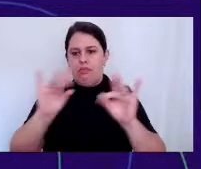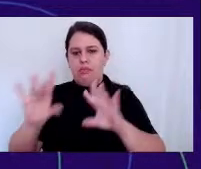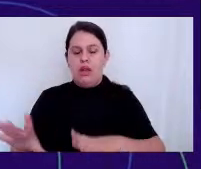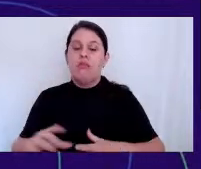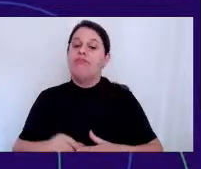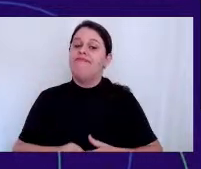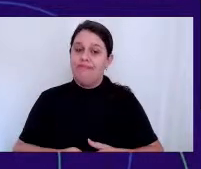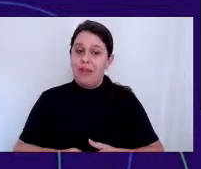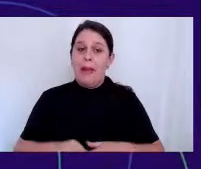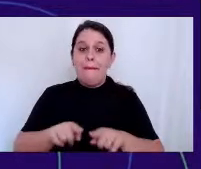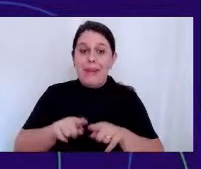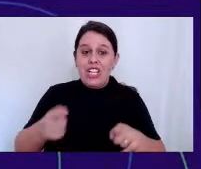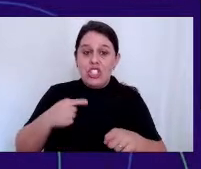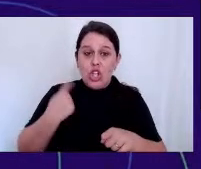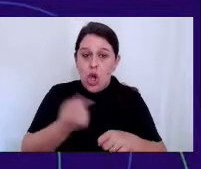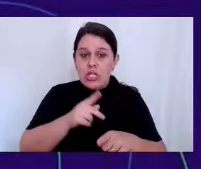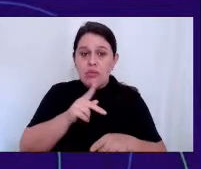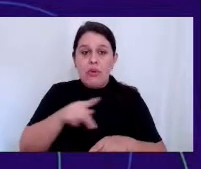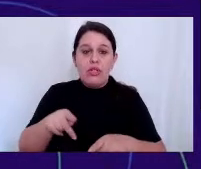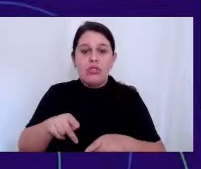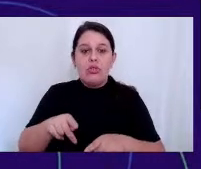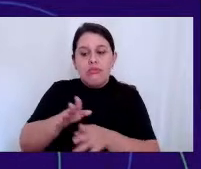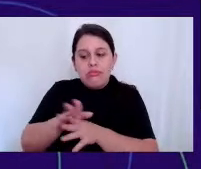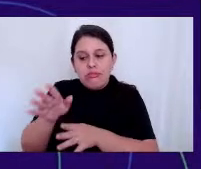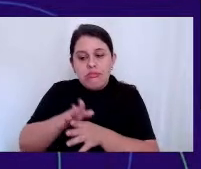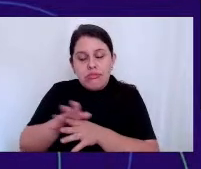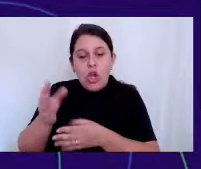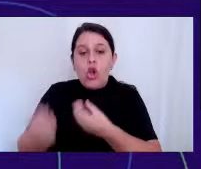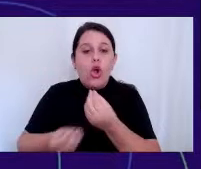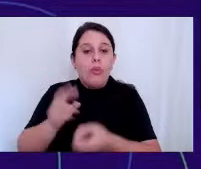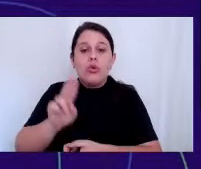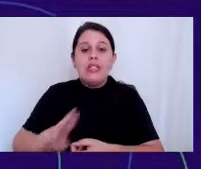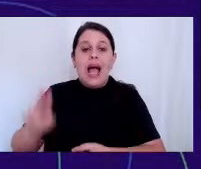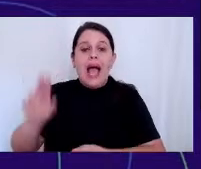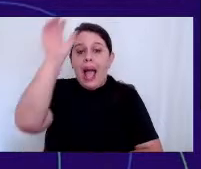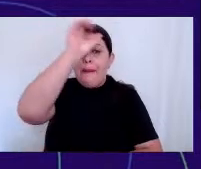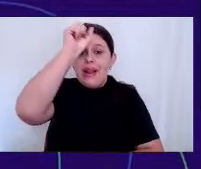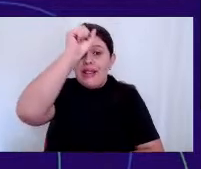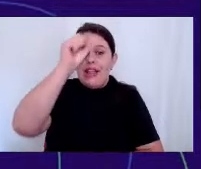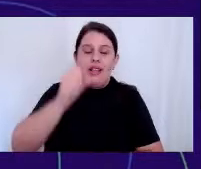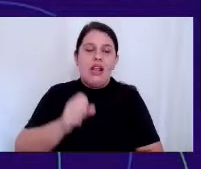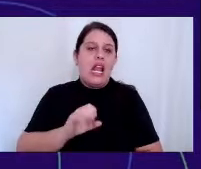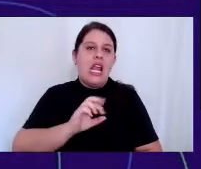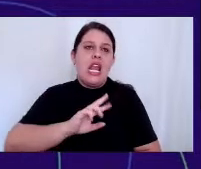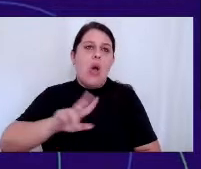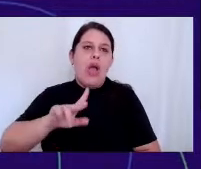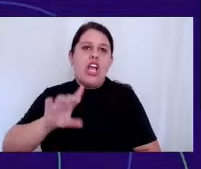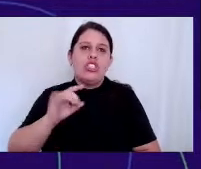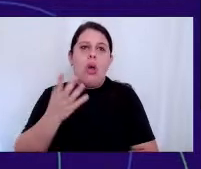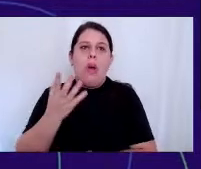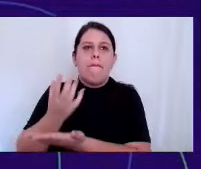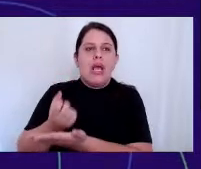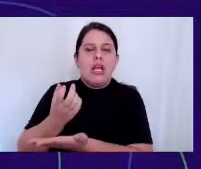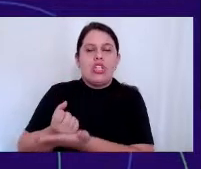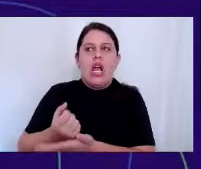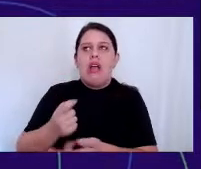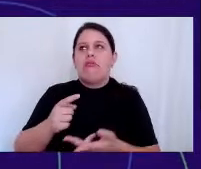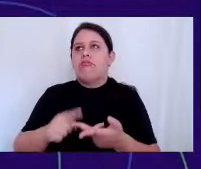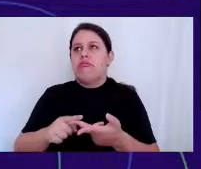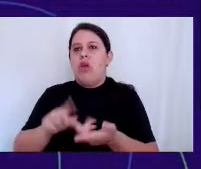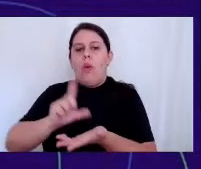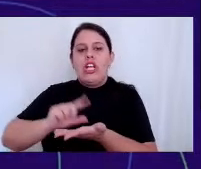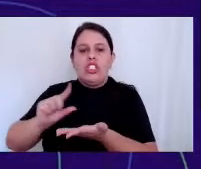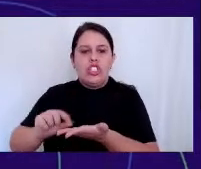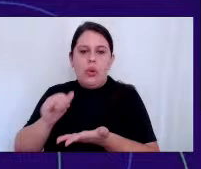for learning, not so much to download this and that article. So the first thing I decided